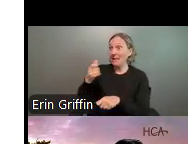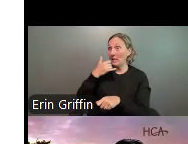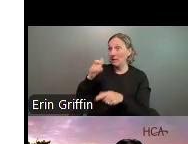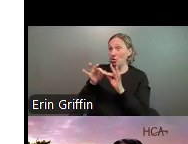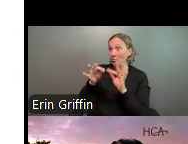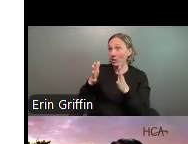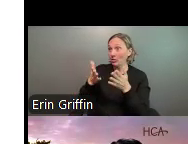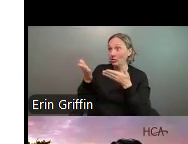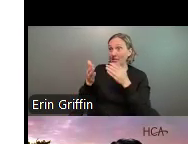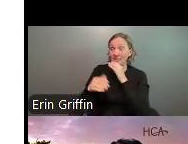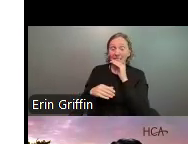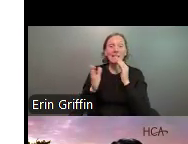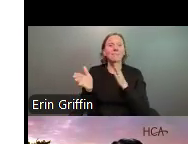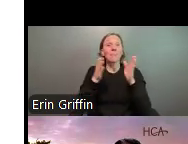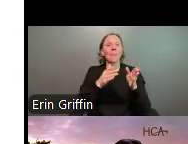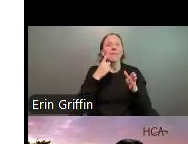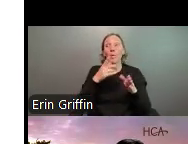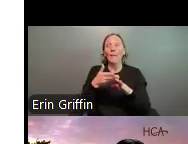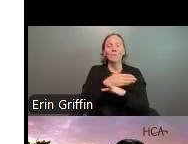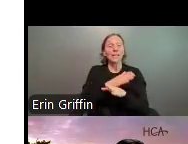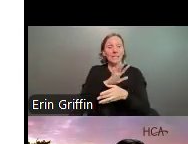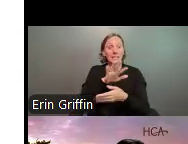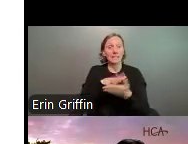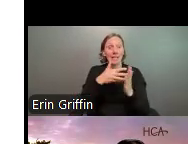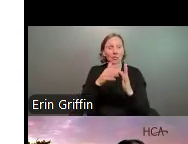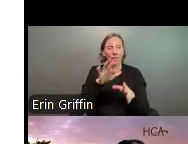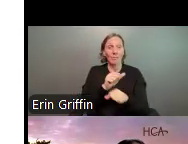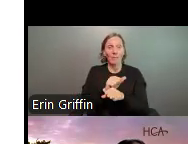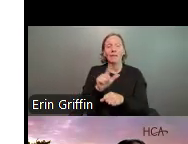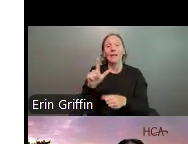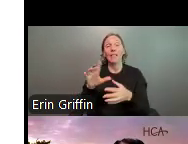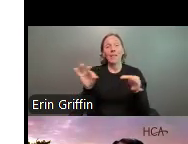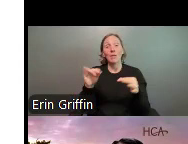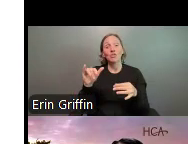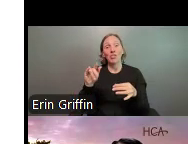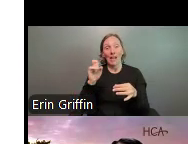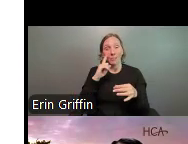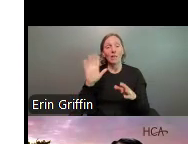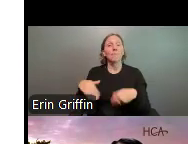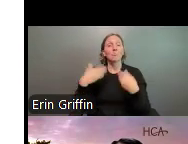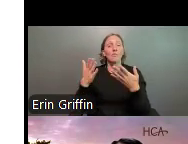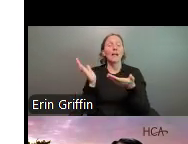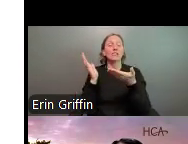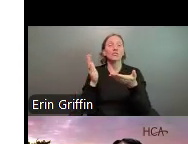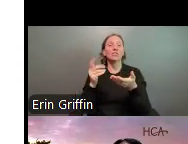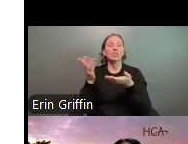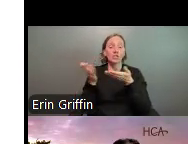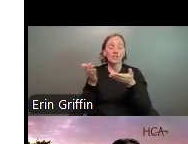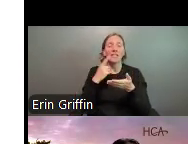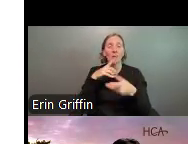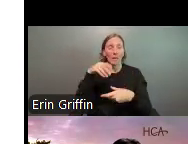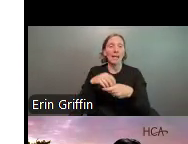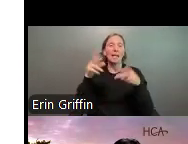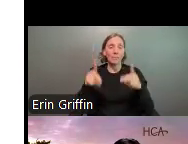However, for pre-scheduled appointments, you can our language line will be our vendor, and they'll be providing in-person interpretation,